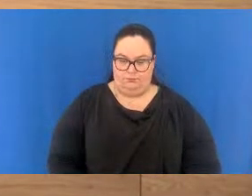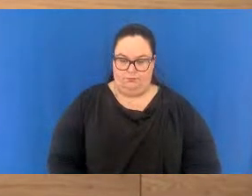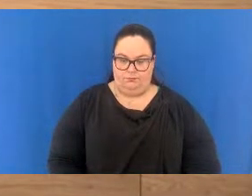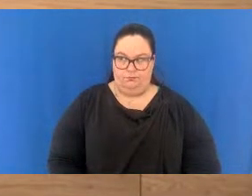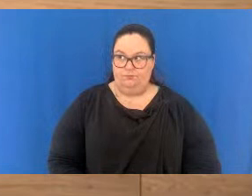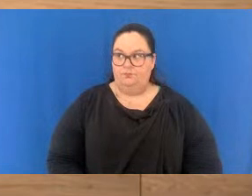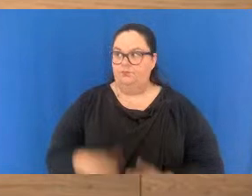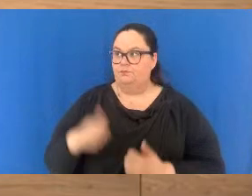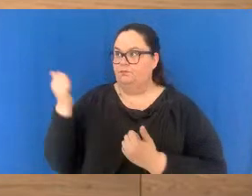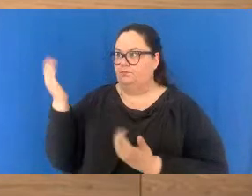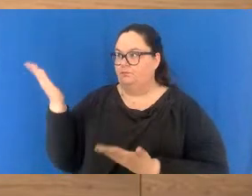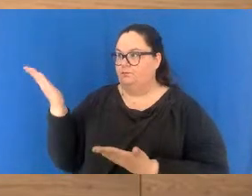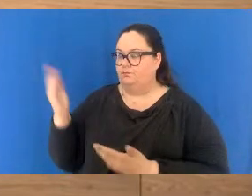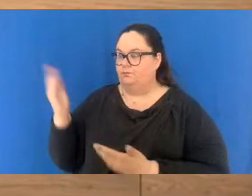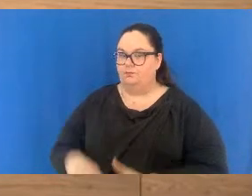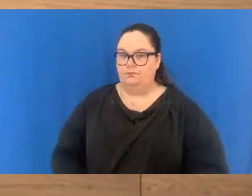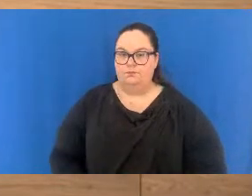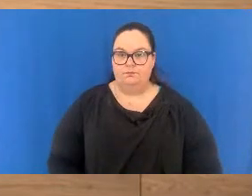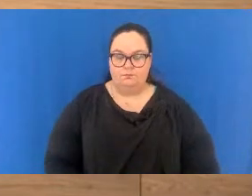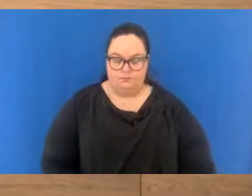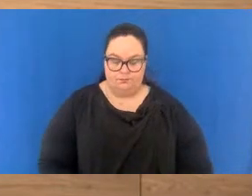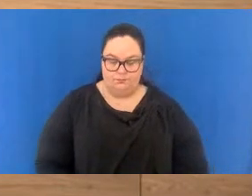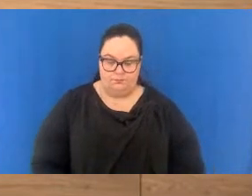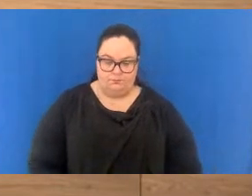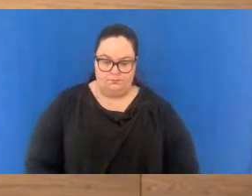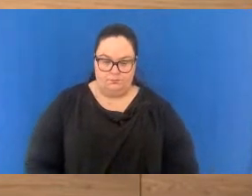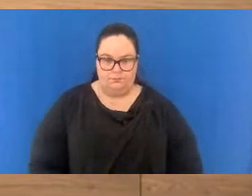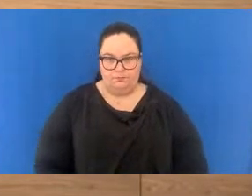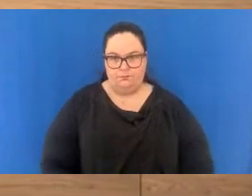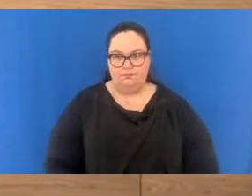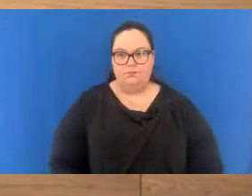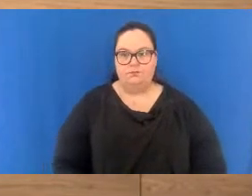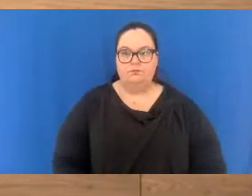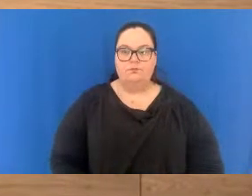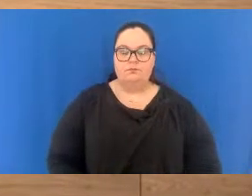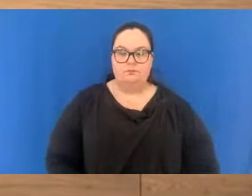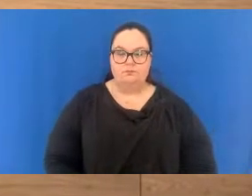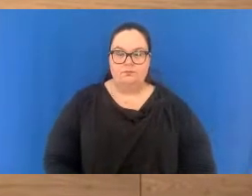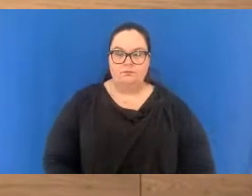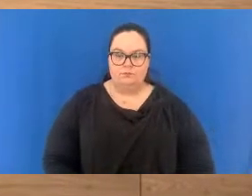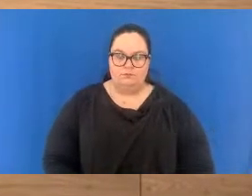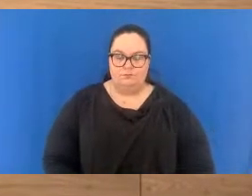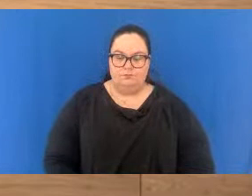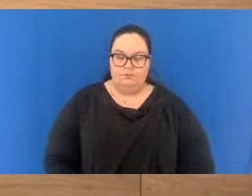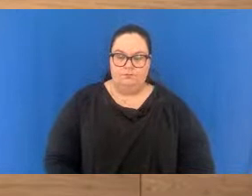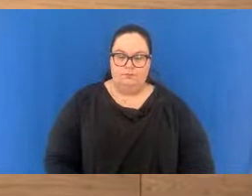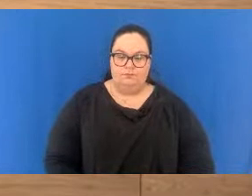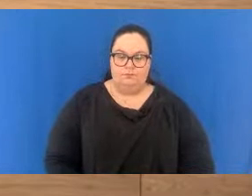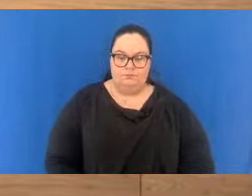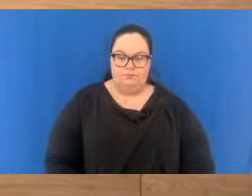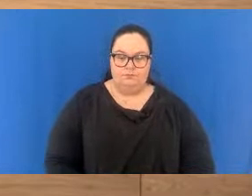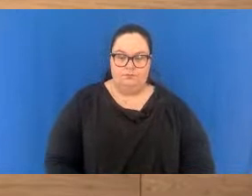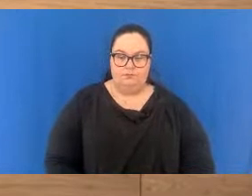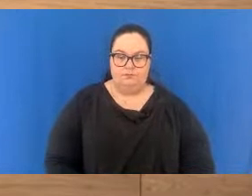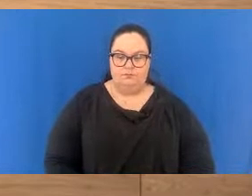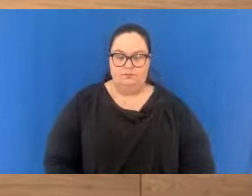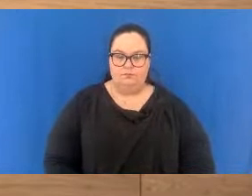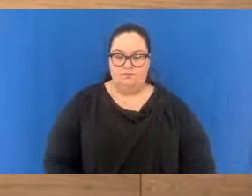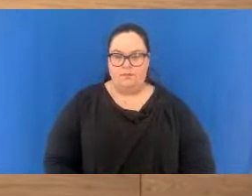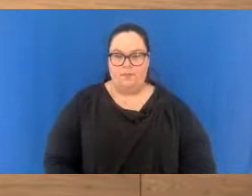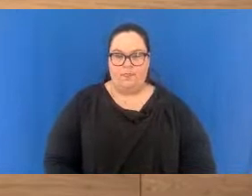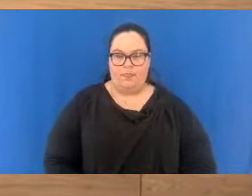Russell and their parents and represent from the town of Edmundston, asking why haven't wait